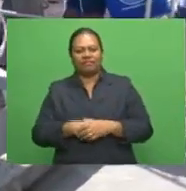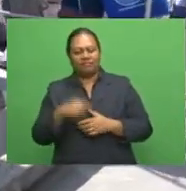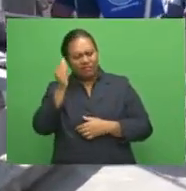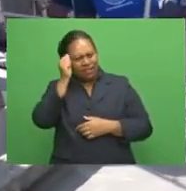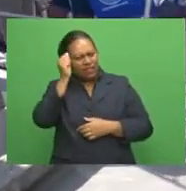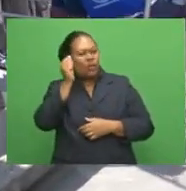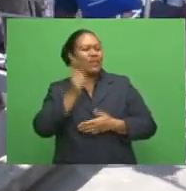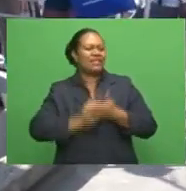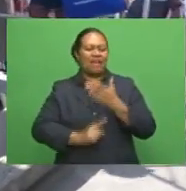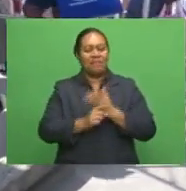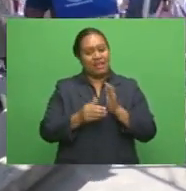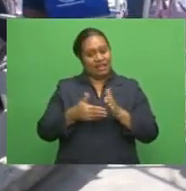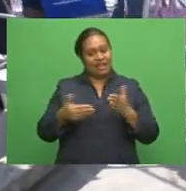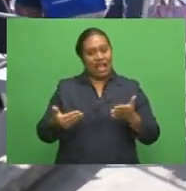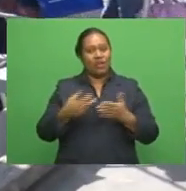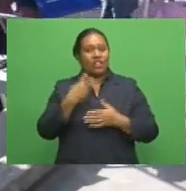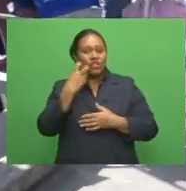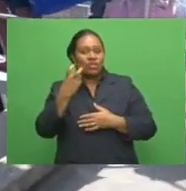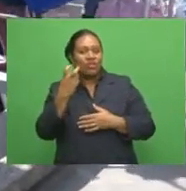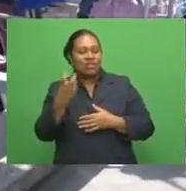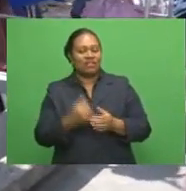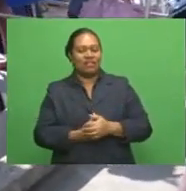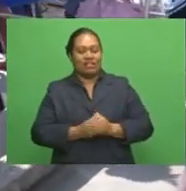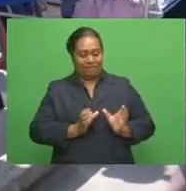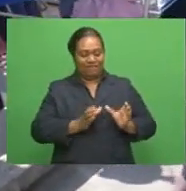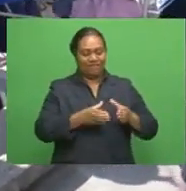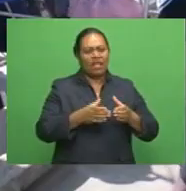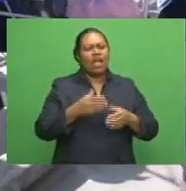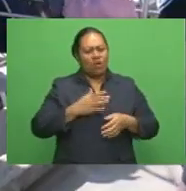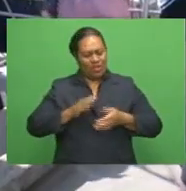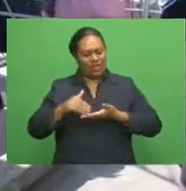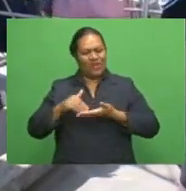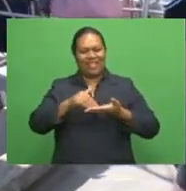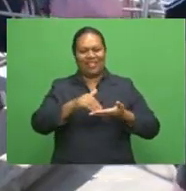on with the tourism industry. Just want to help in its